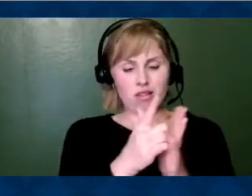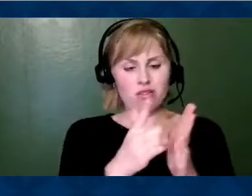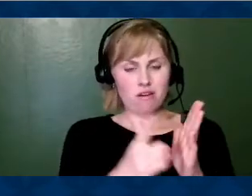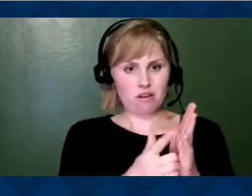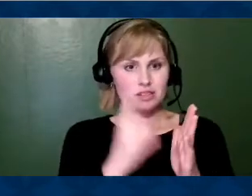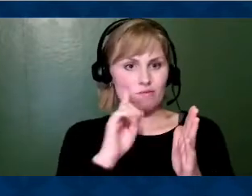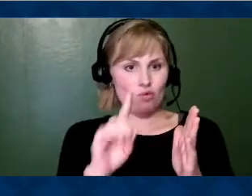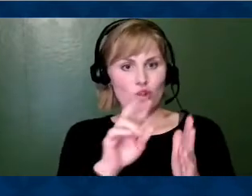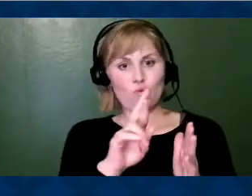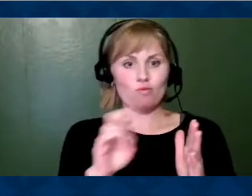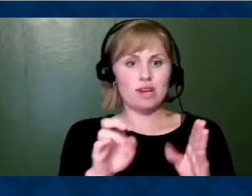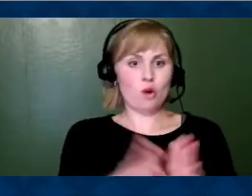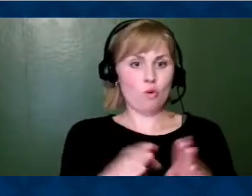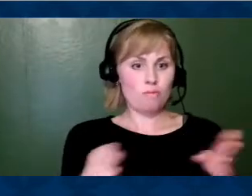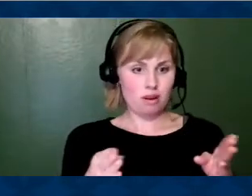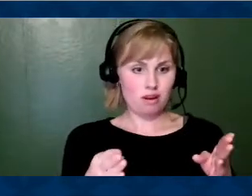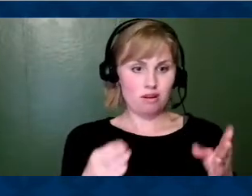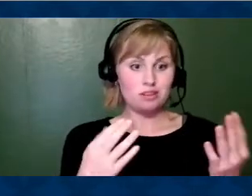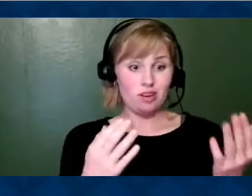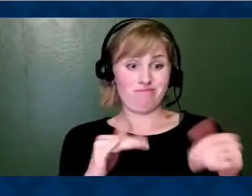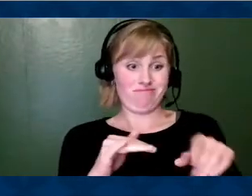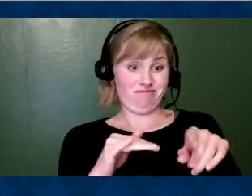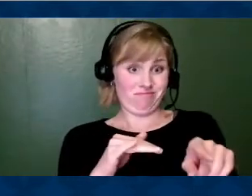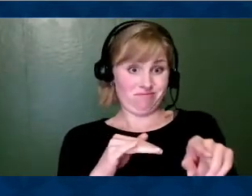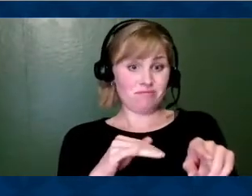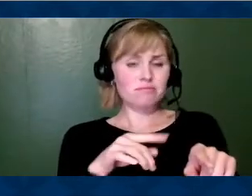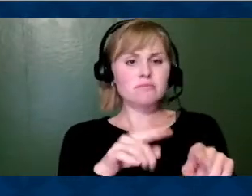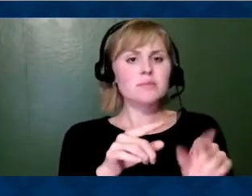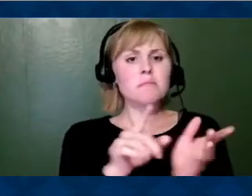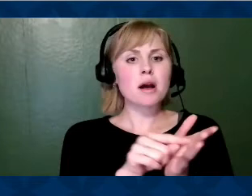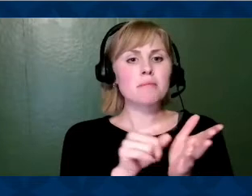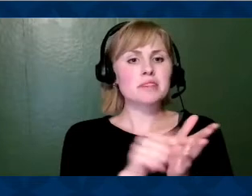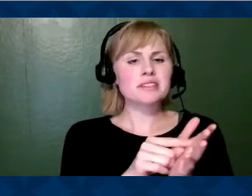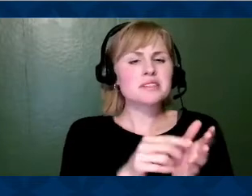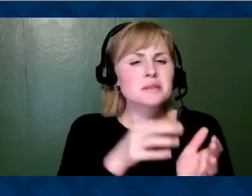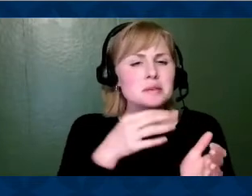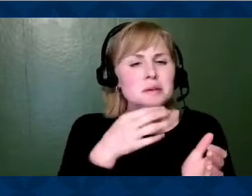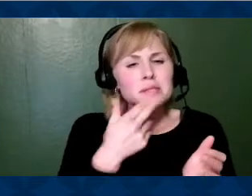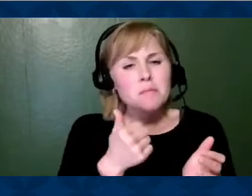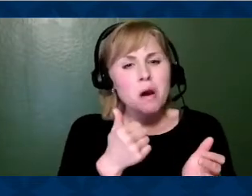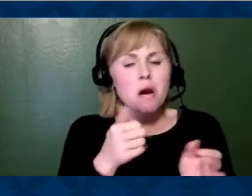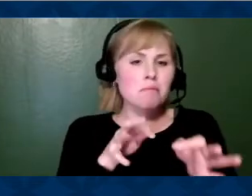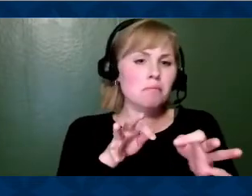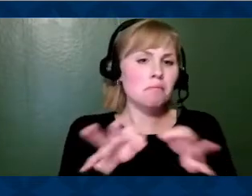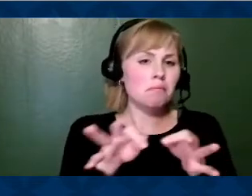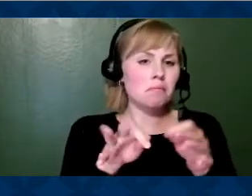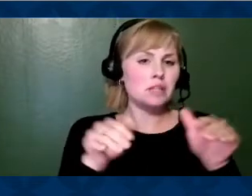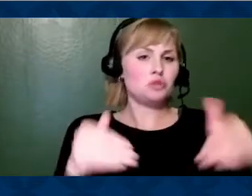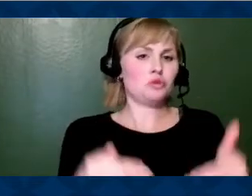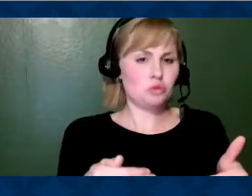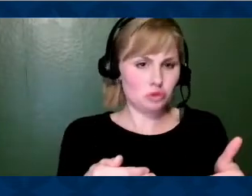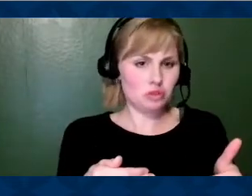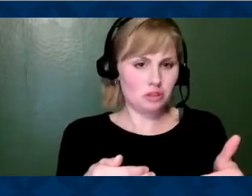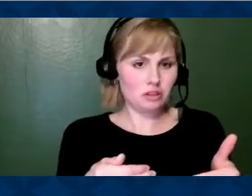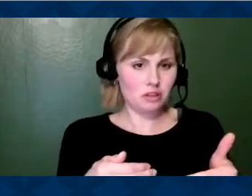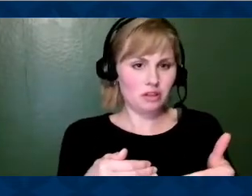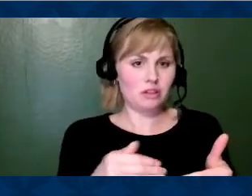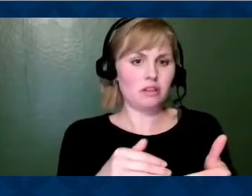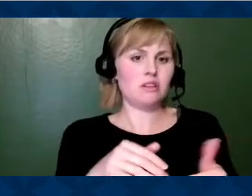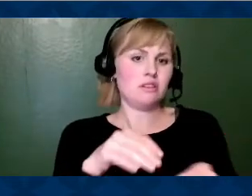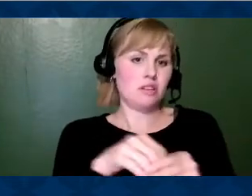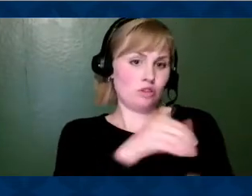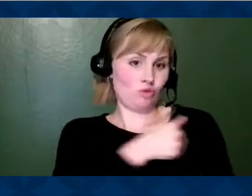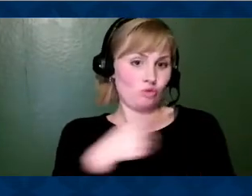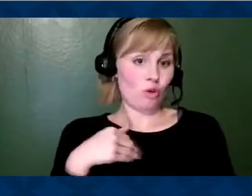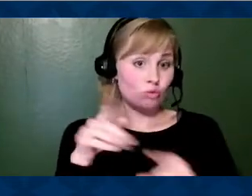And so she's recently published sort of an appetizer to that project, an article in the Toronto Star, an editorial, looking at how to